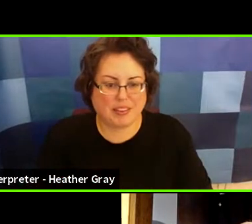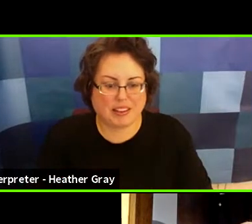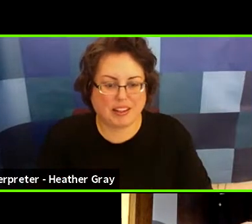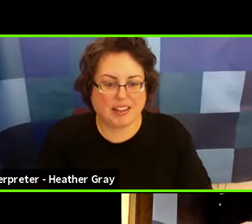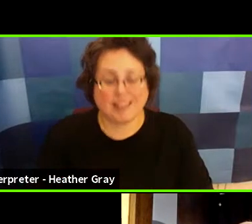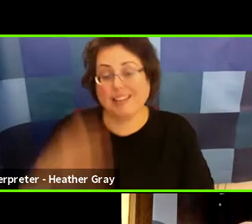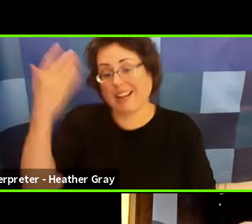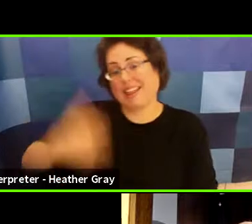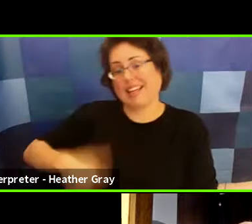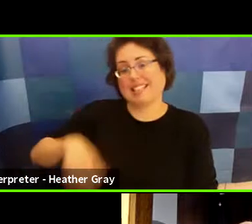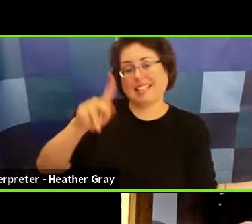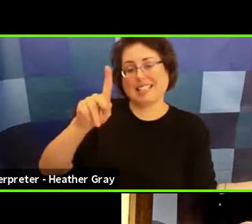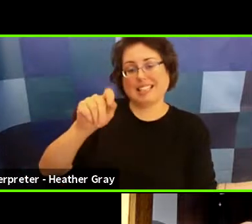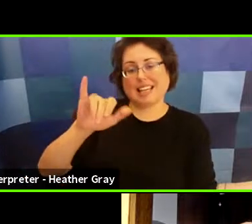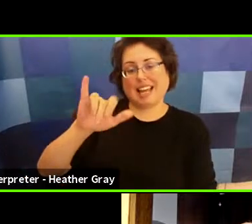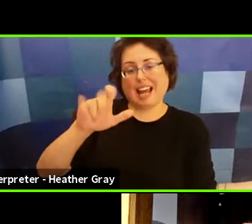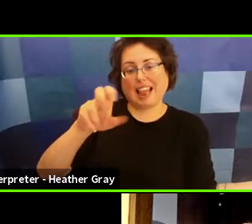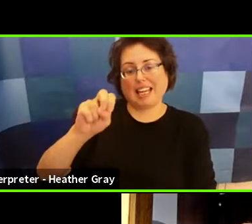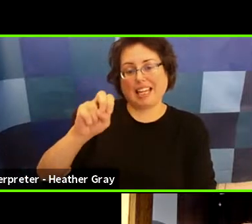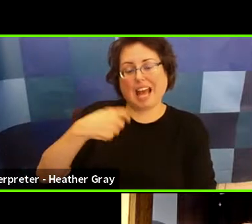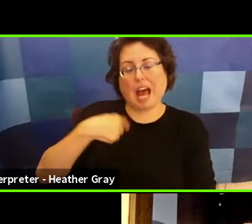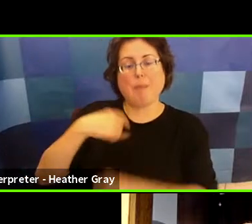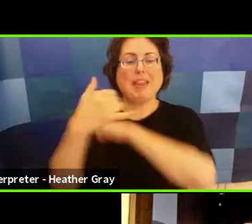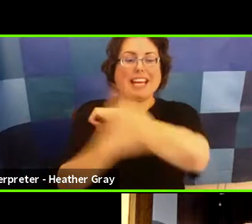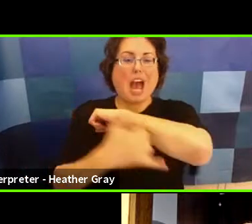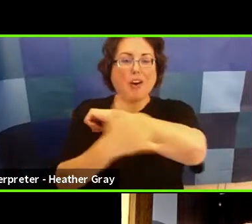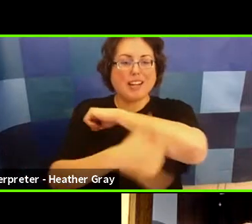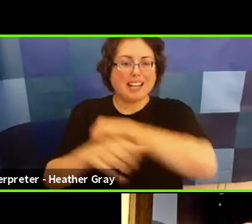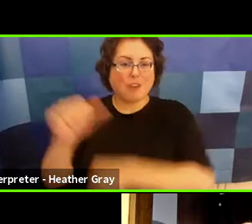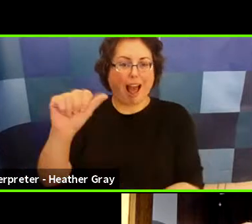Hi, I'm Kaylin. I am the county ADA coordinator.